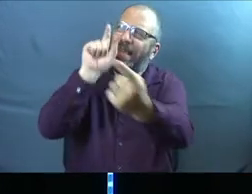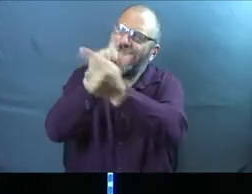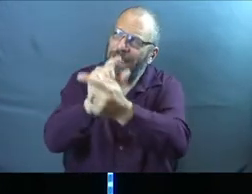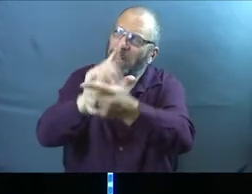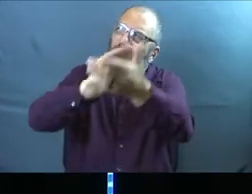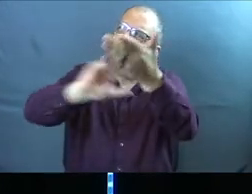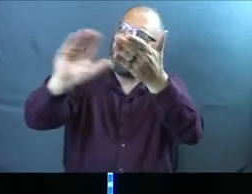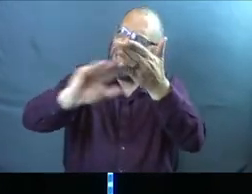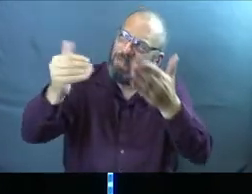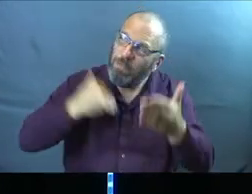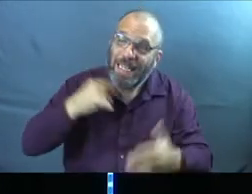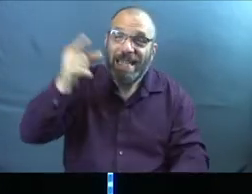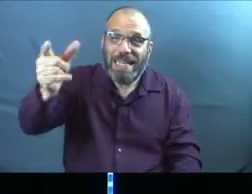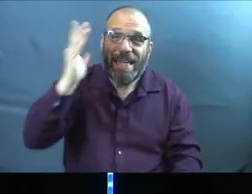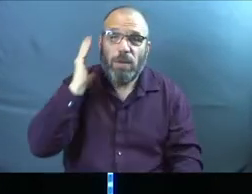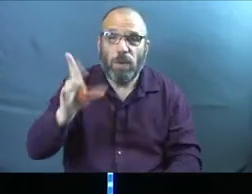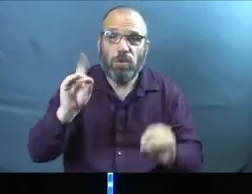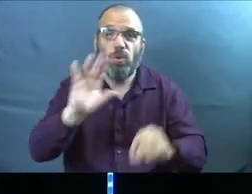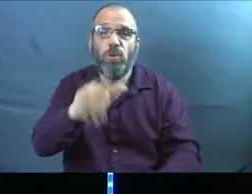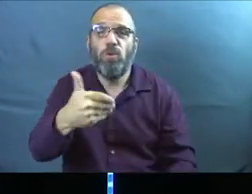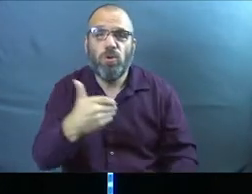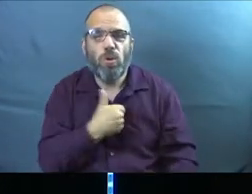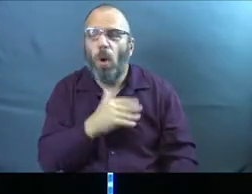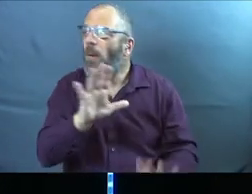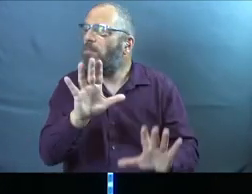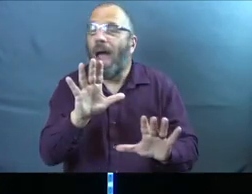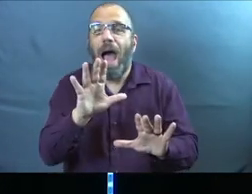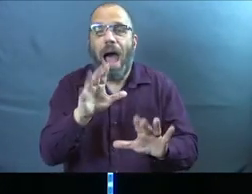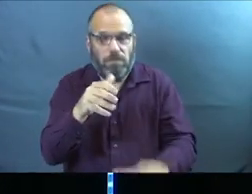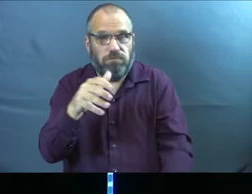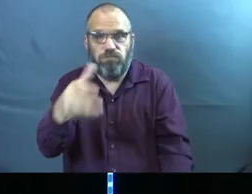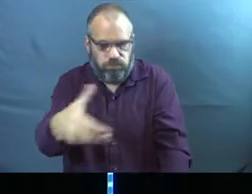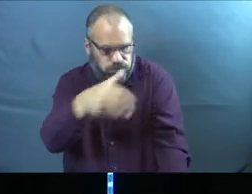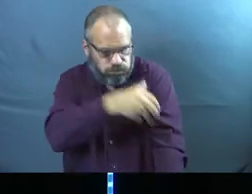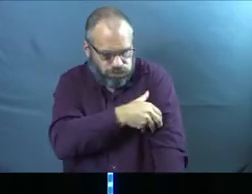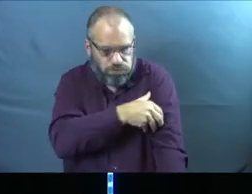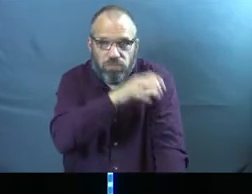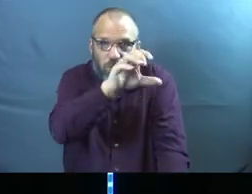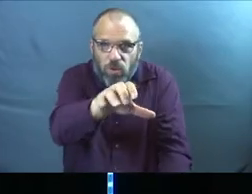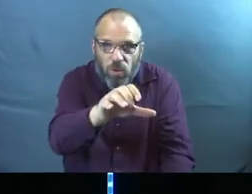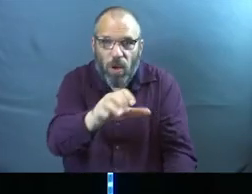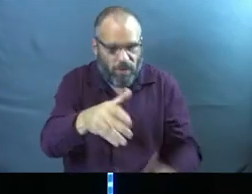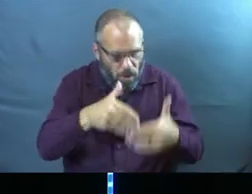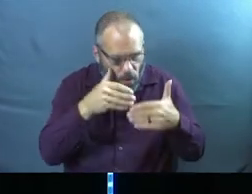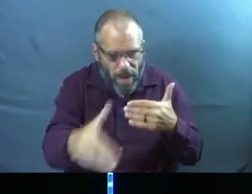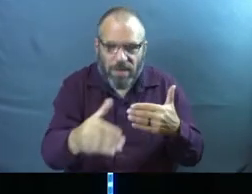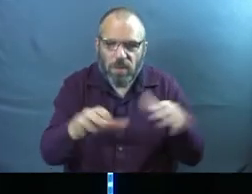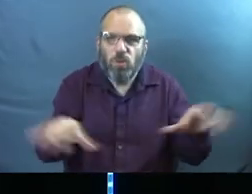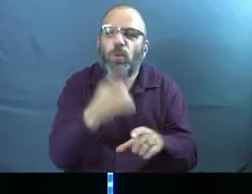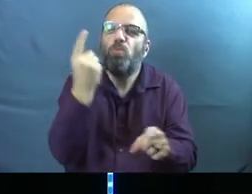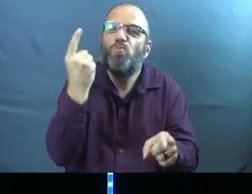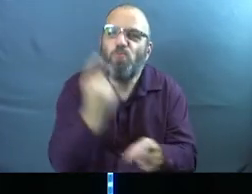forgive you, because he's going to do a thing in your soul that's actually going to empower you to reconcile the rest of the stuff right.